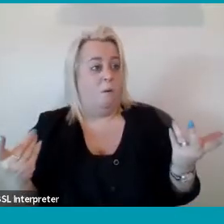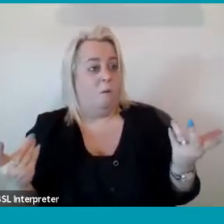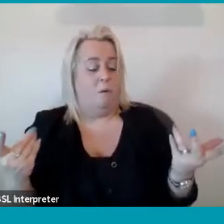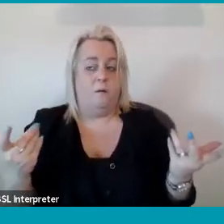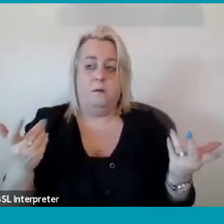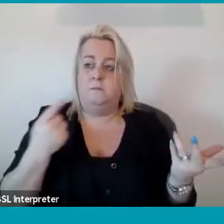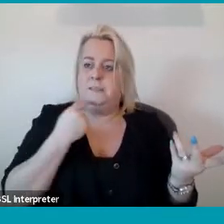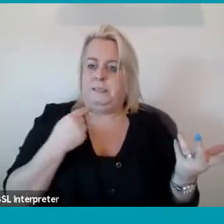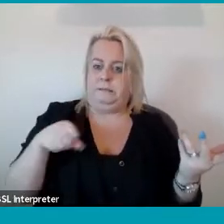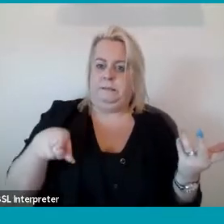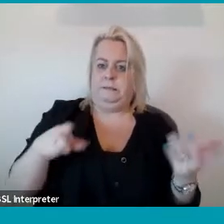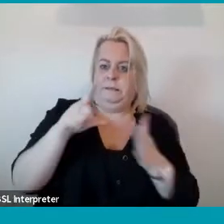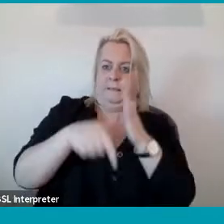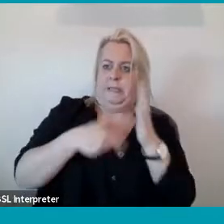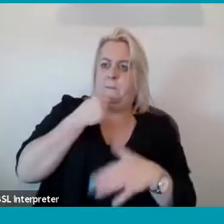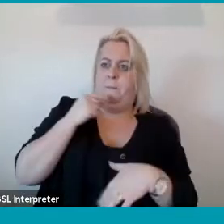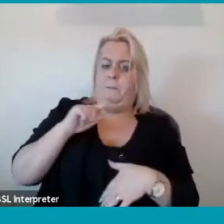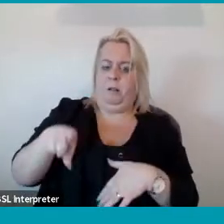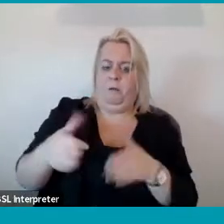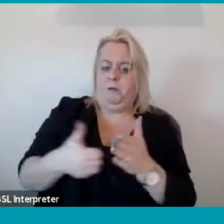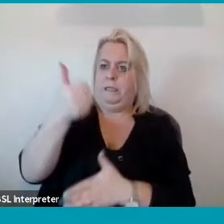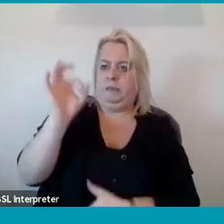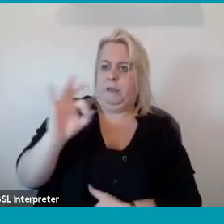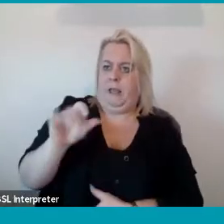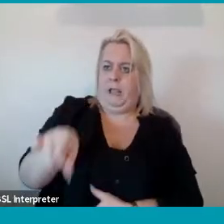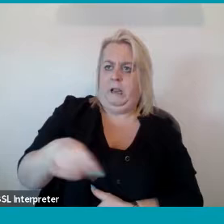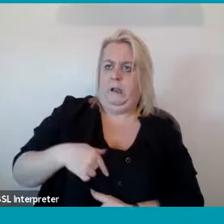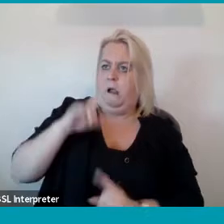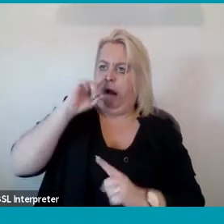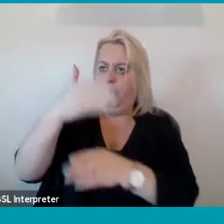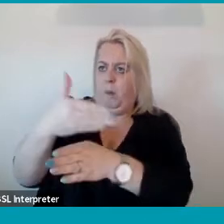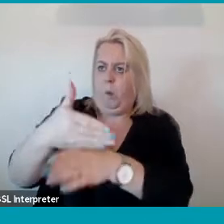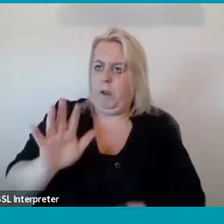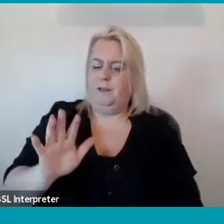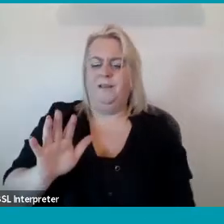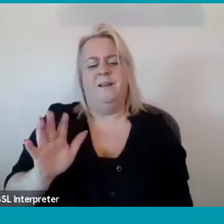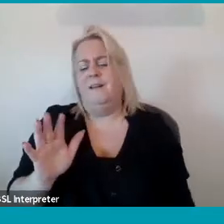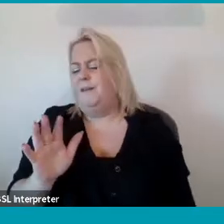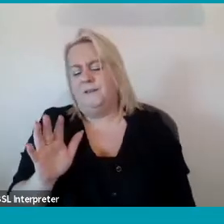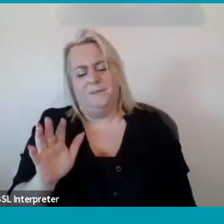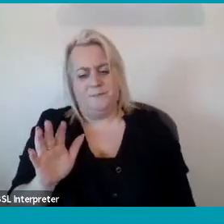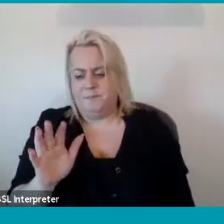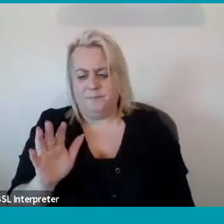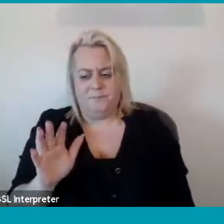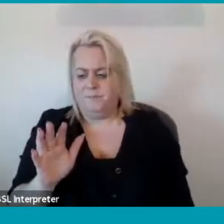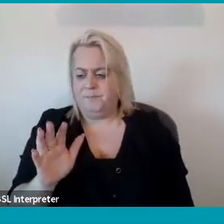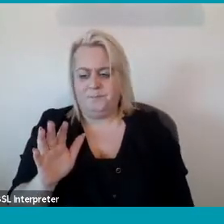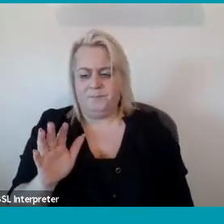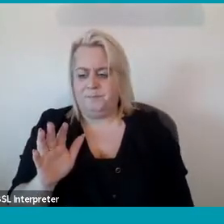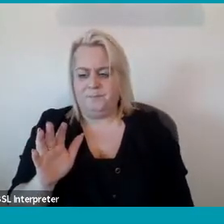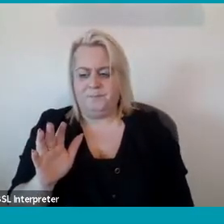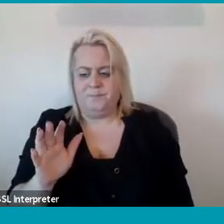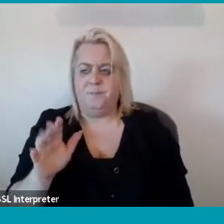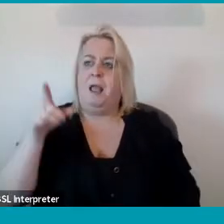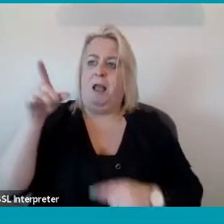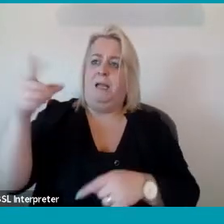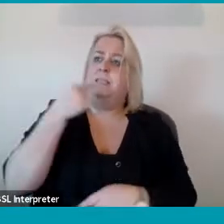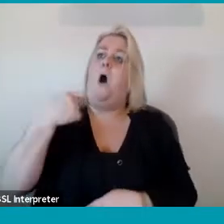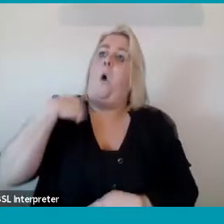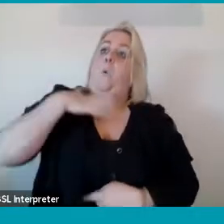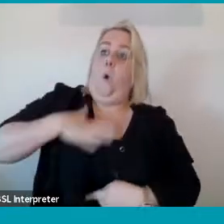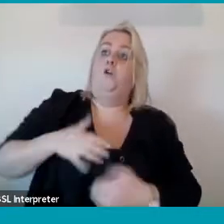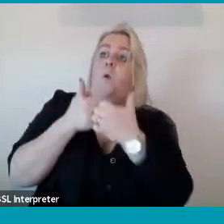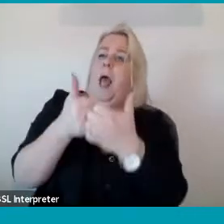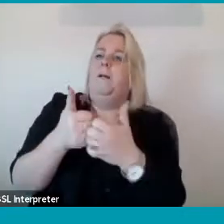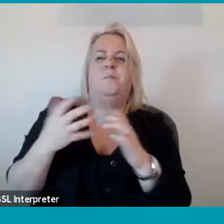really need skilled people in our business. So although we want to help these poor people, actually, we can't do it because it's a business